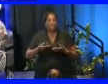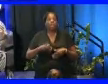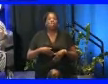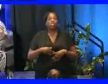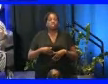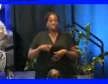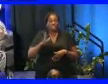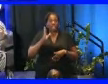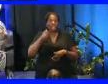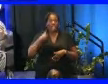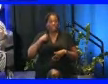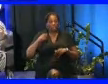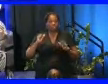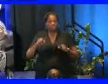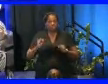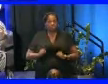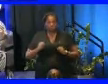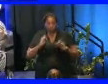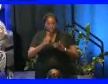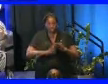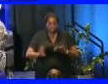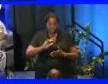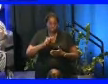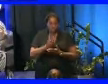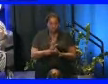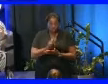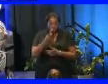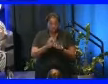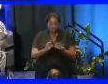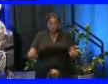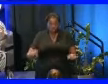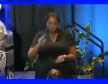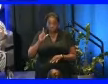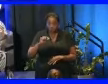housed, I was able to finally get back into college. I graduated with 1 college degree